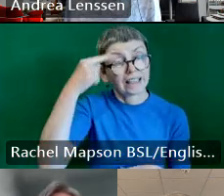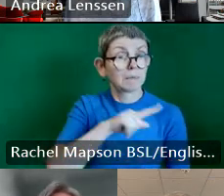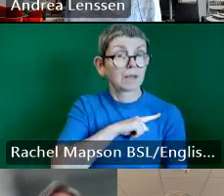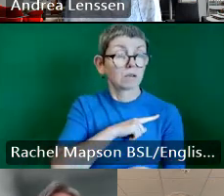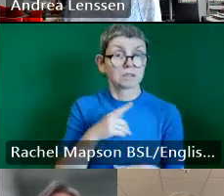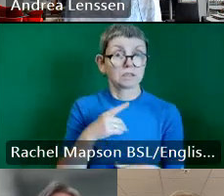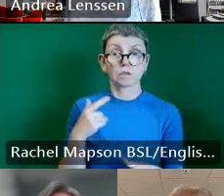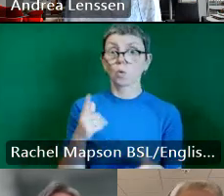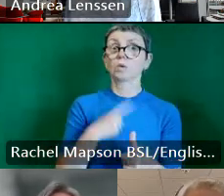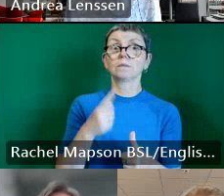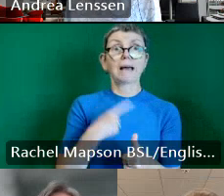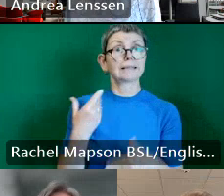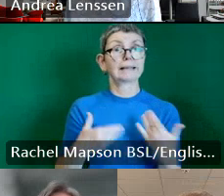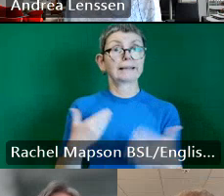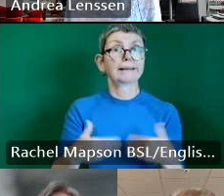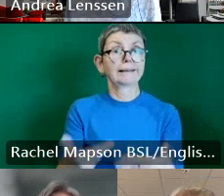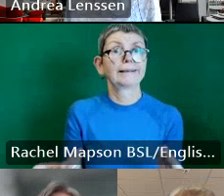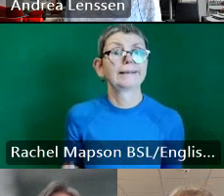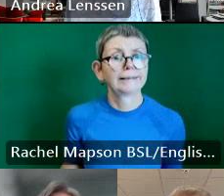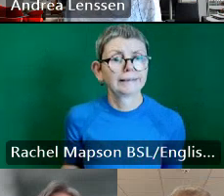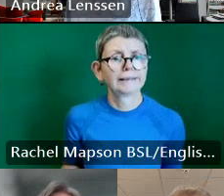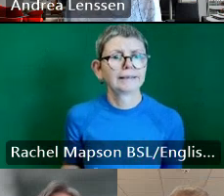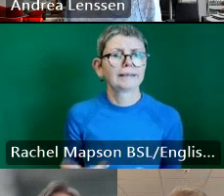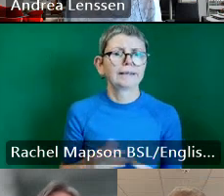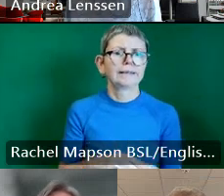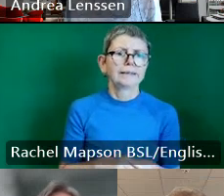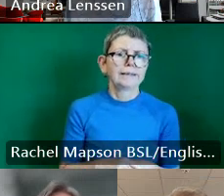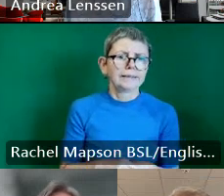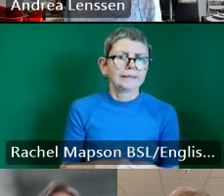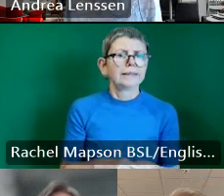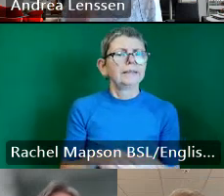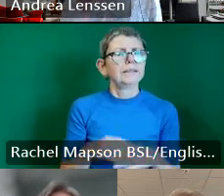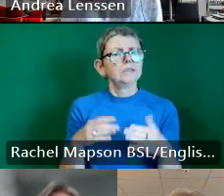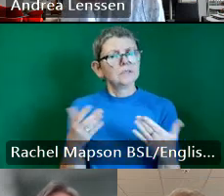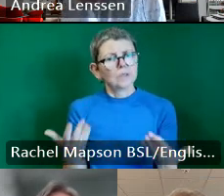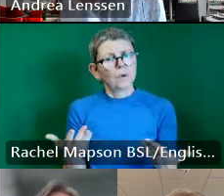when a patient's membership to a targeted group, be it Black, brown, or other,